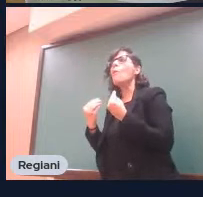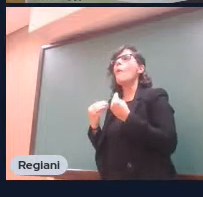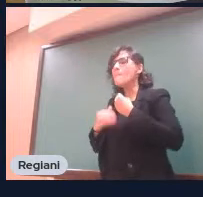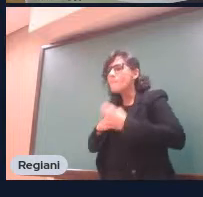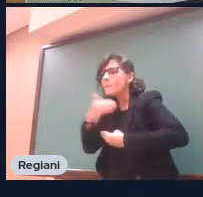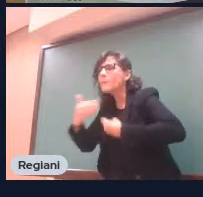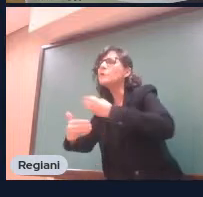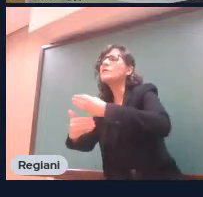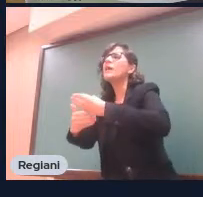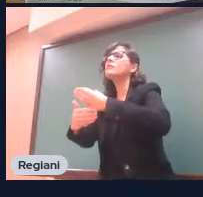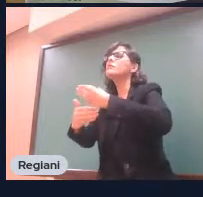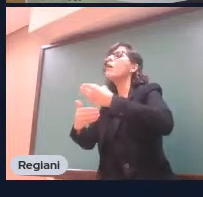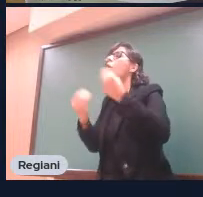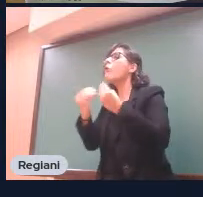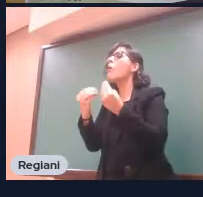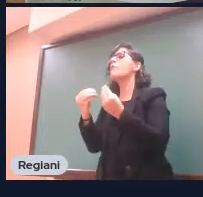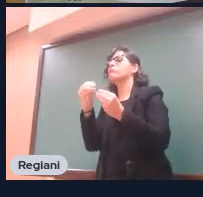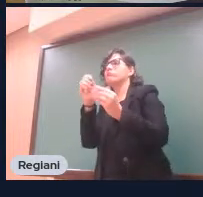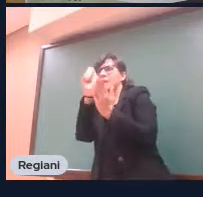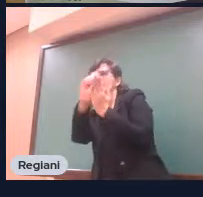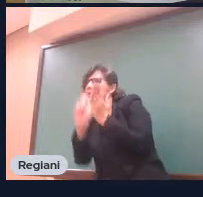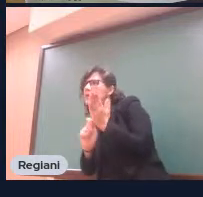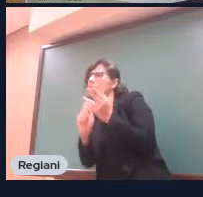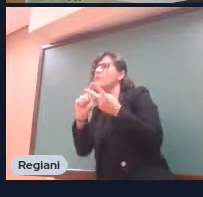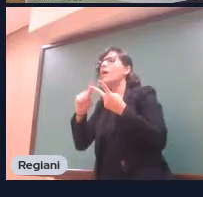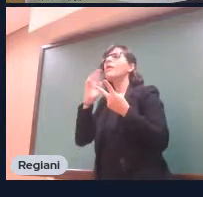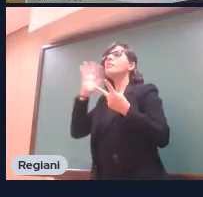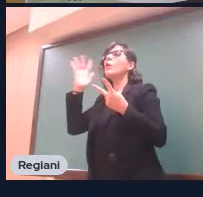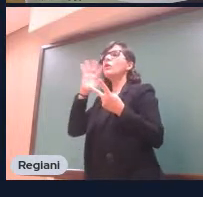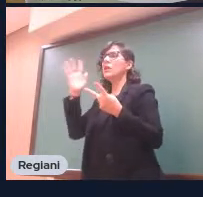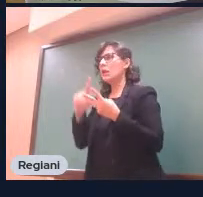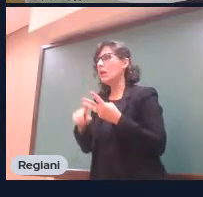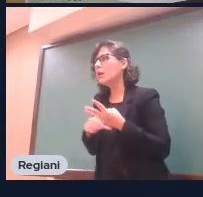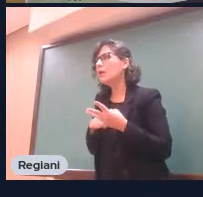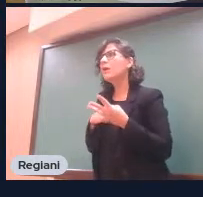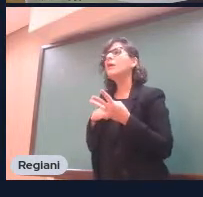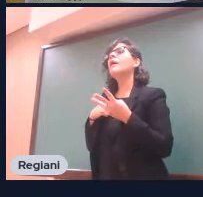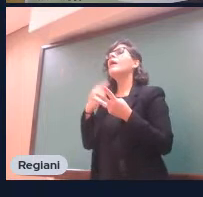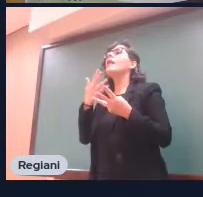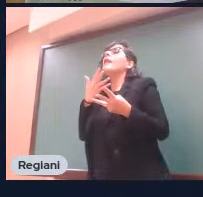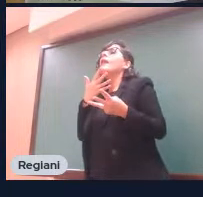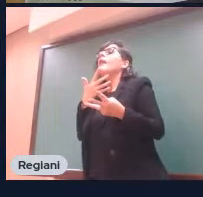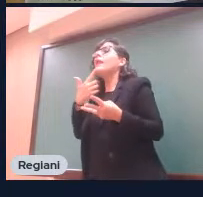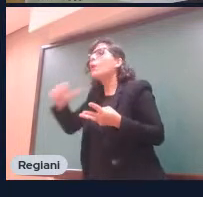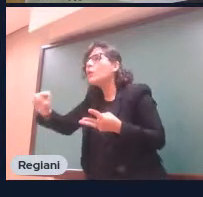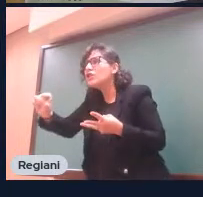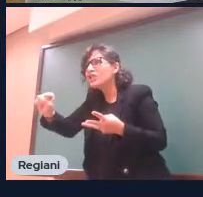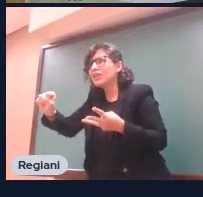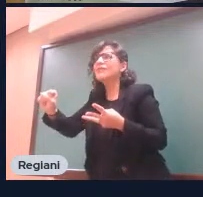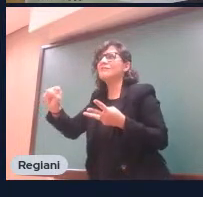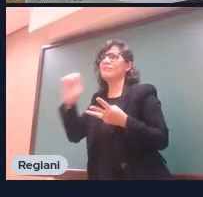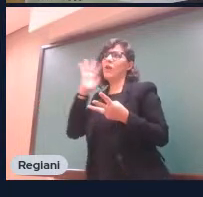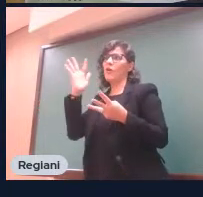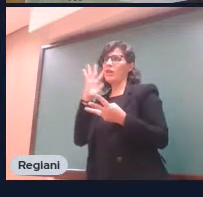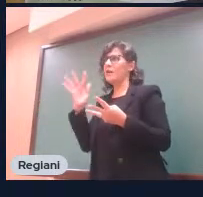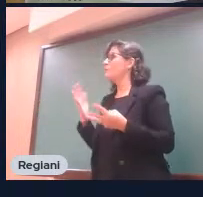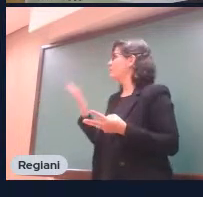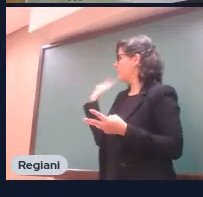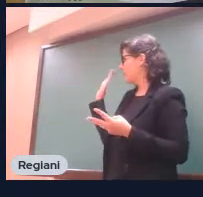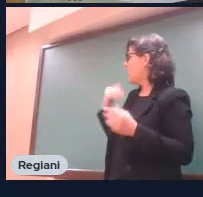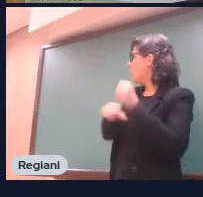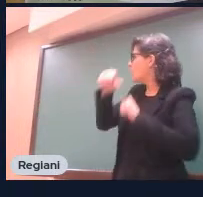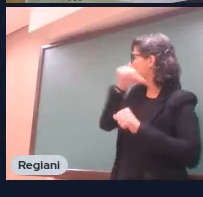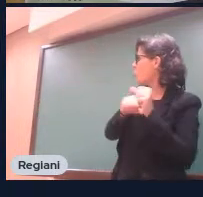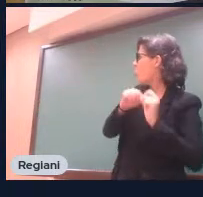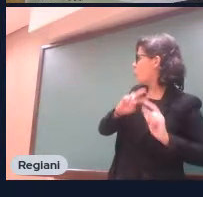and dictionary writing systems. We go from a theoretical vacuum to linguistic theories. We go from a fixed dictionary types to a blurring